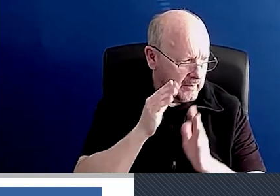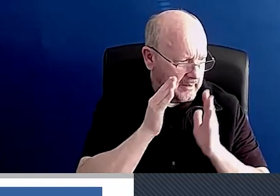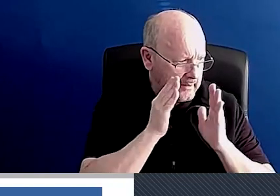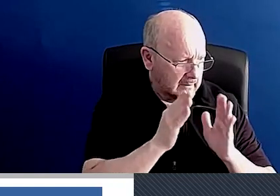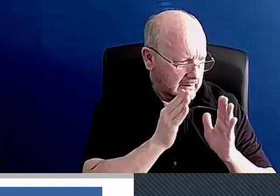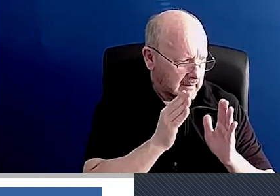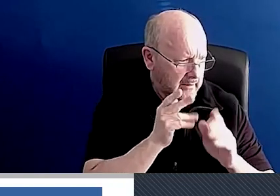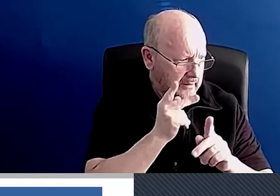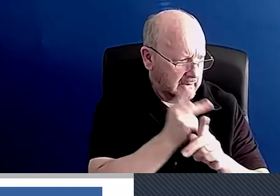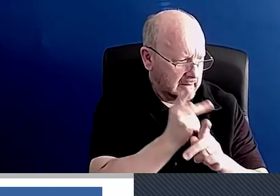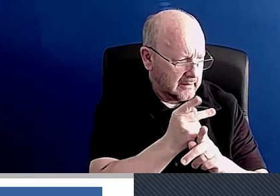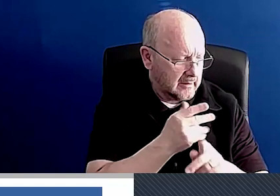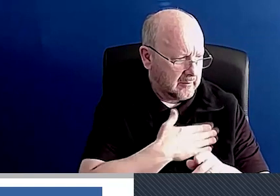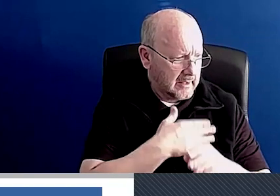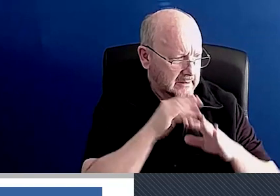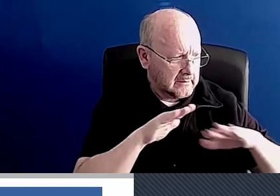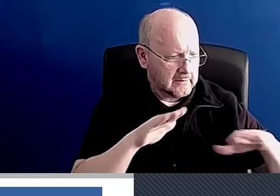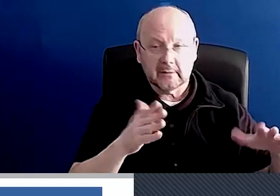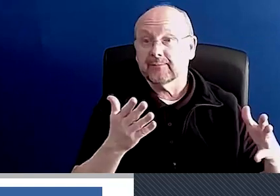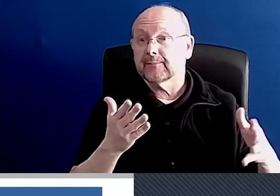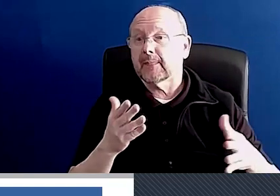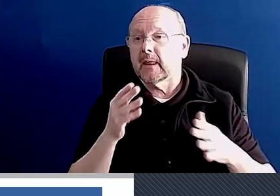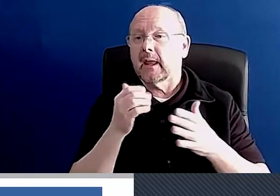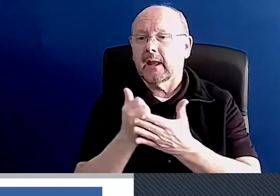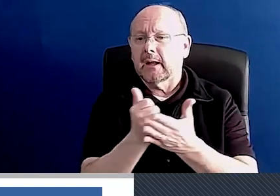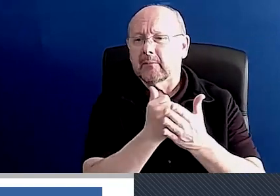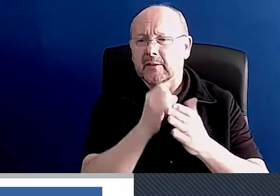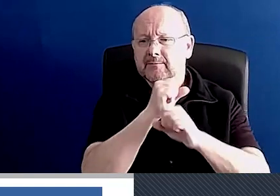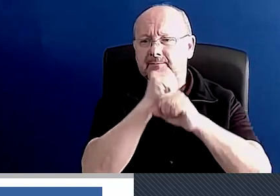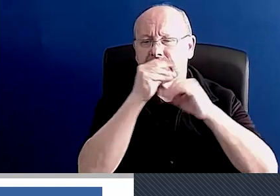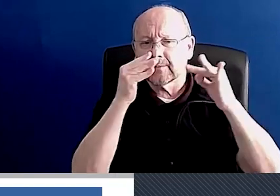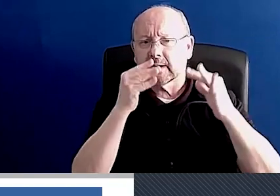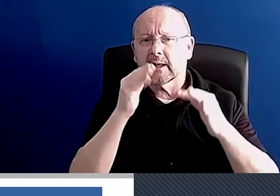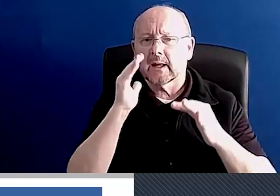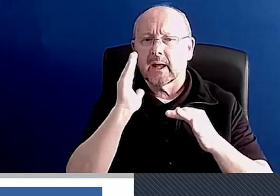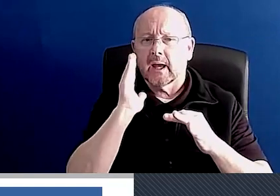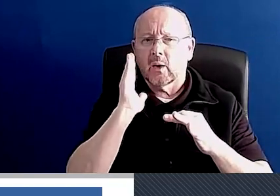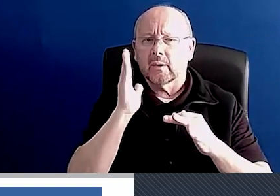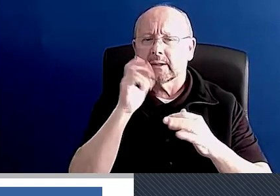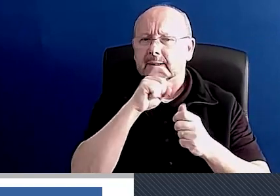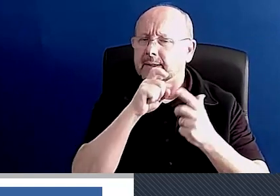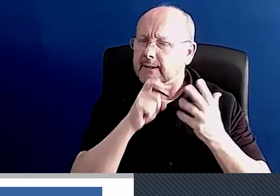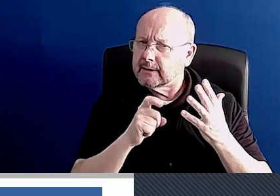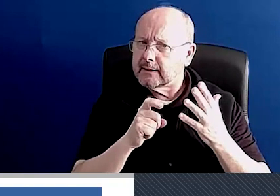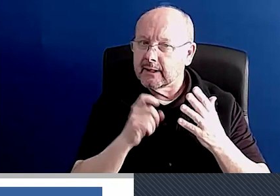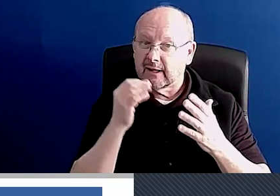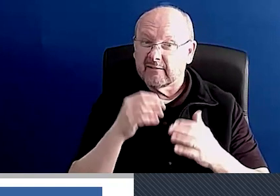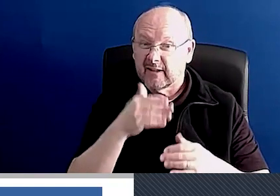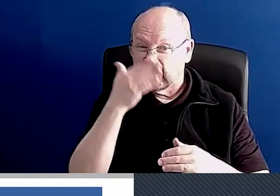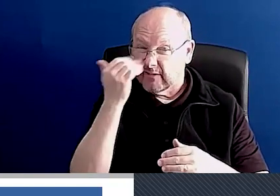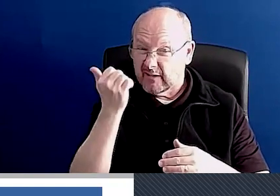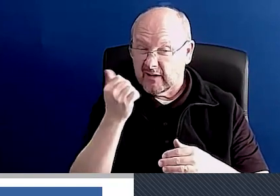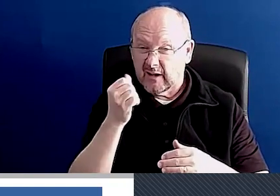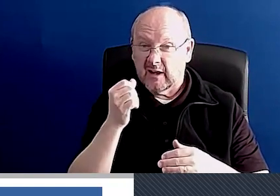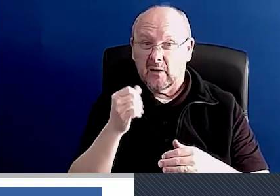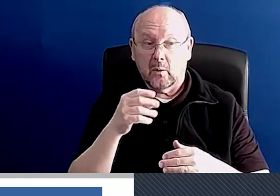try to have them see the big picture when we're helping them, because if they ignore little pieces, it can cause disruptions, which could lead them